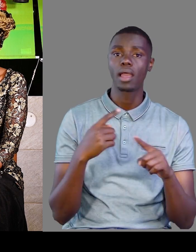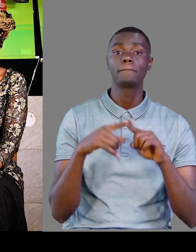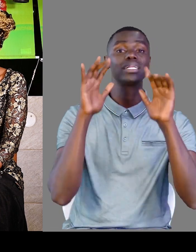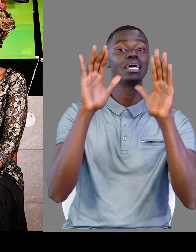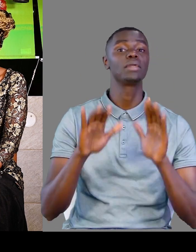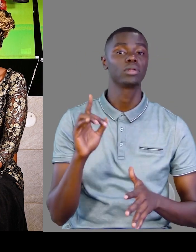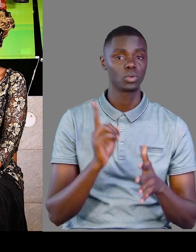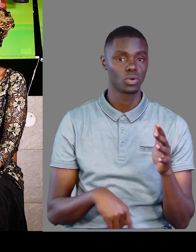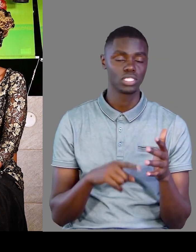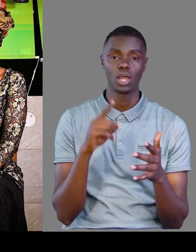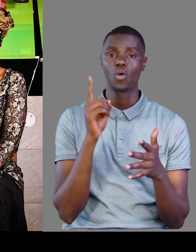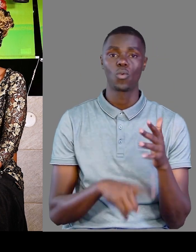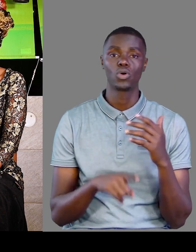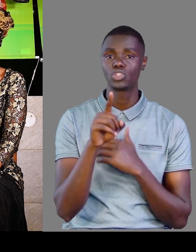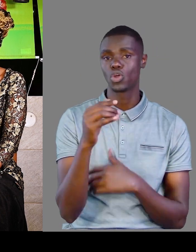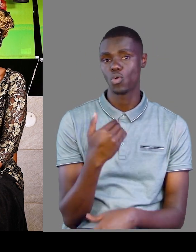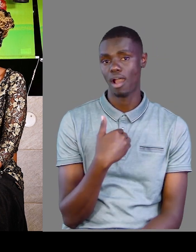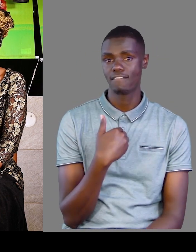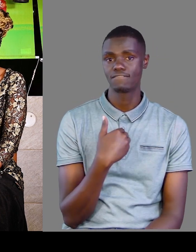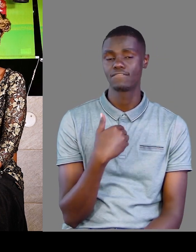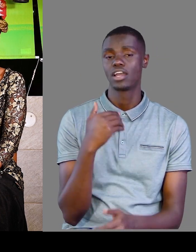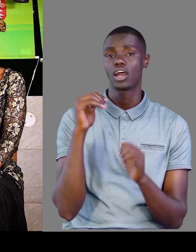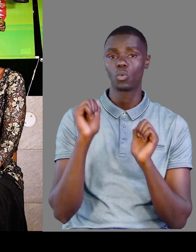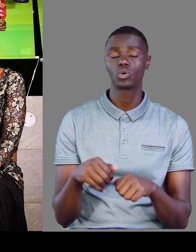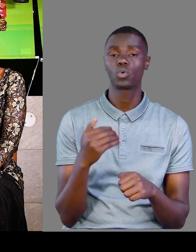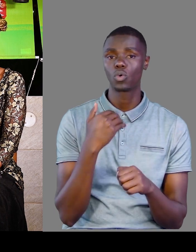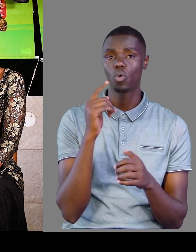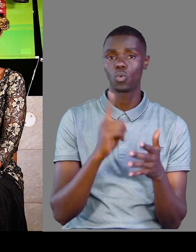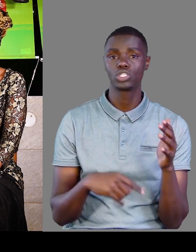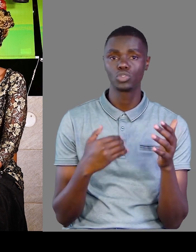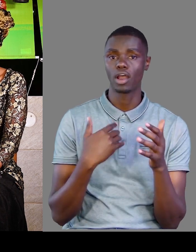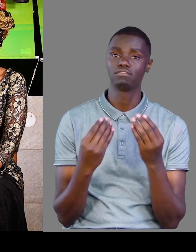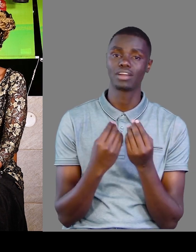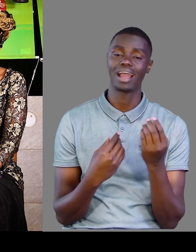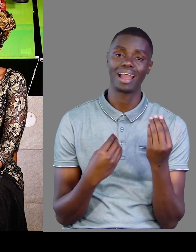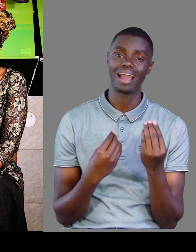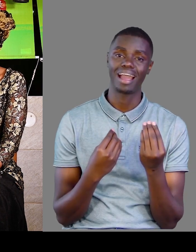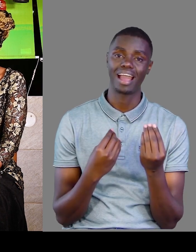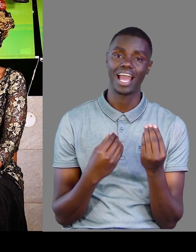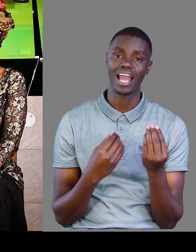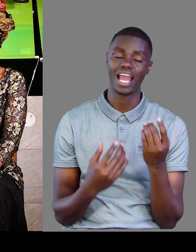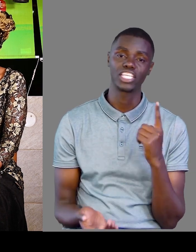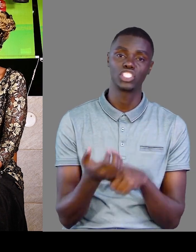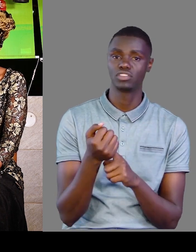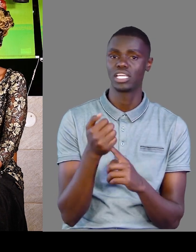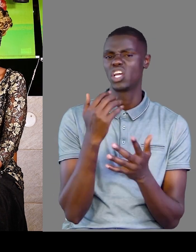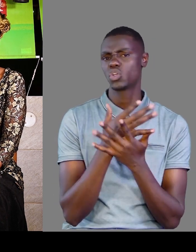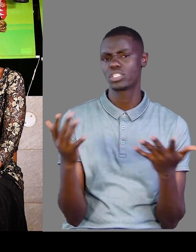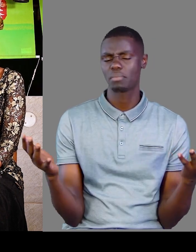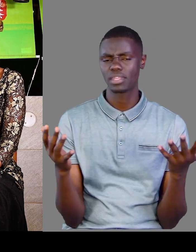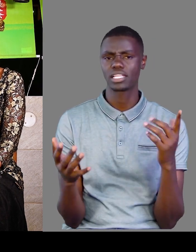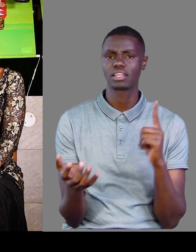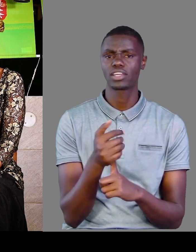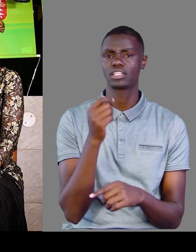is what you have been able to tackle and how you've been able to tackle it, so that someone else gets through the space and is able to